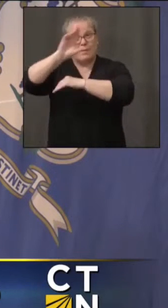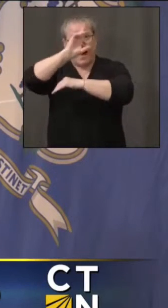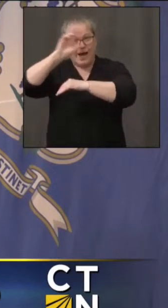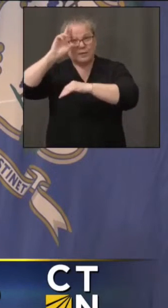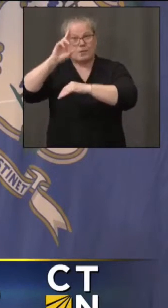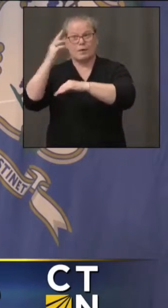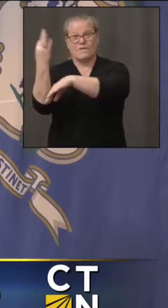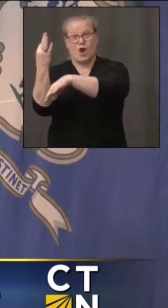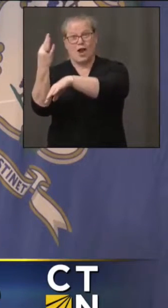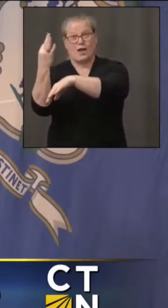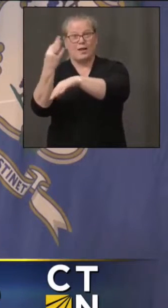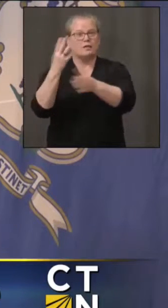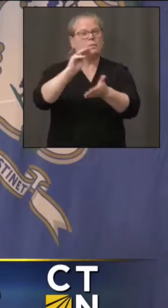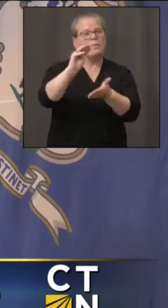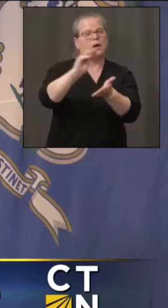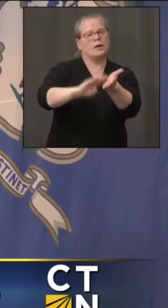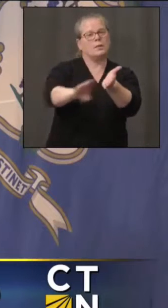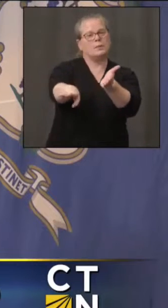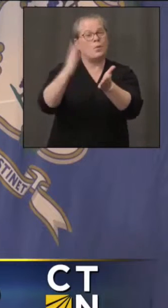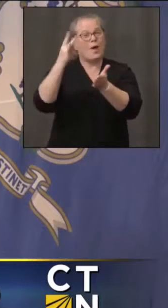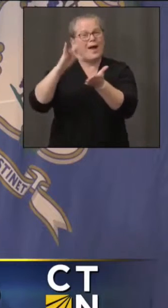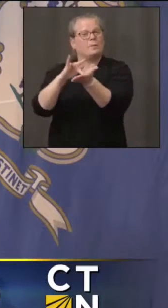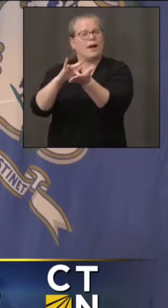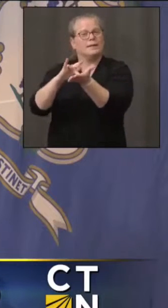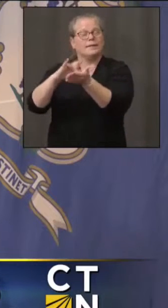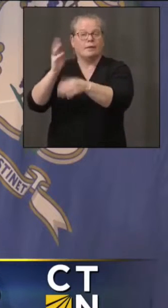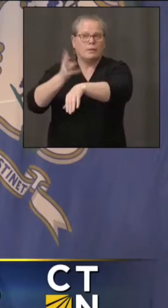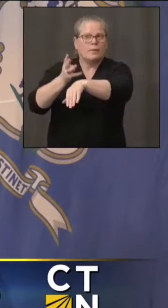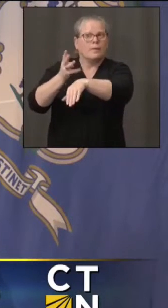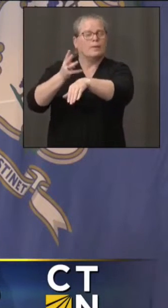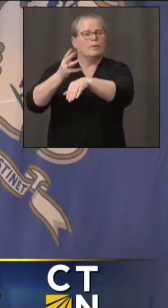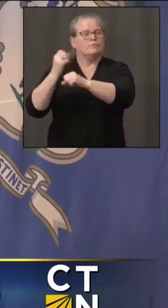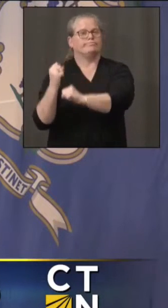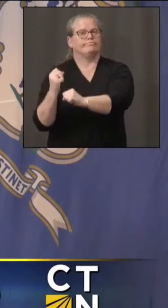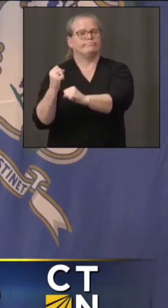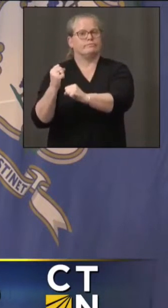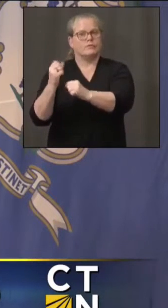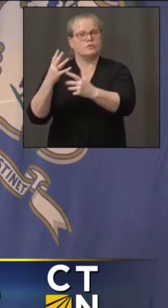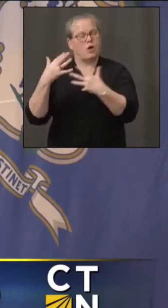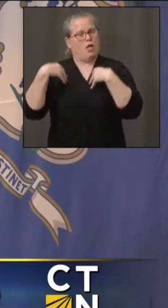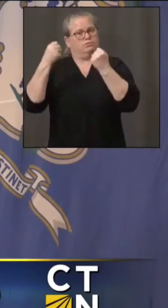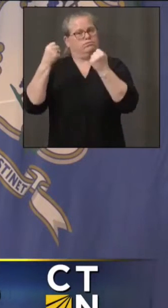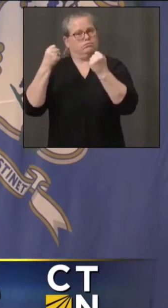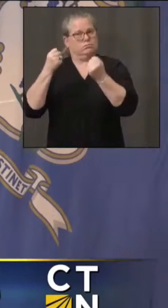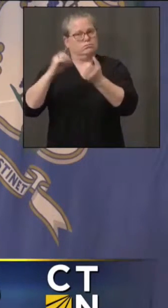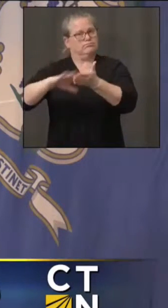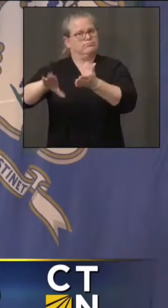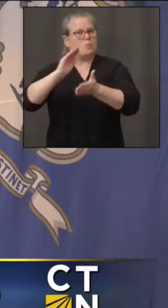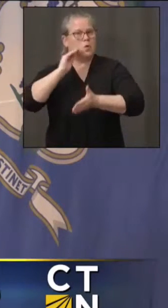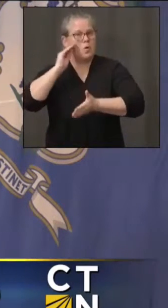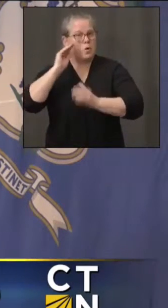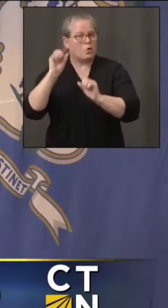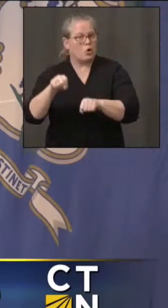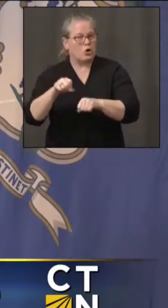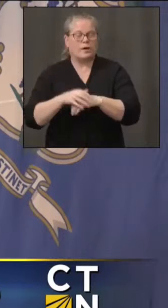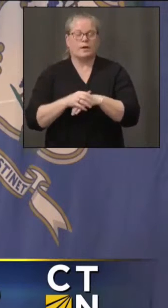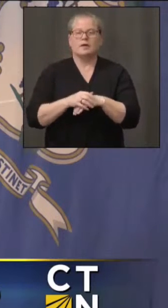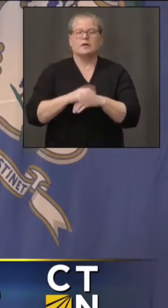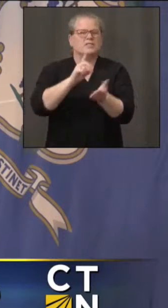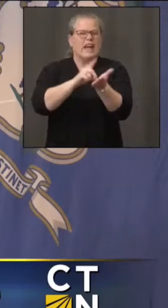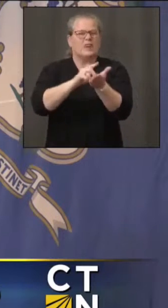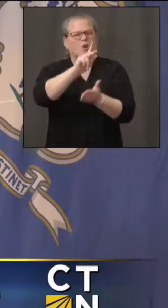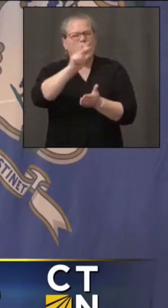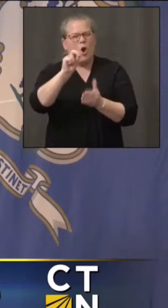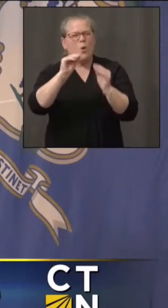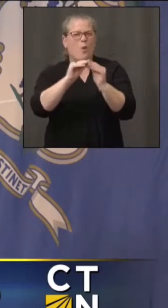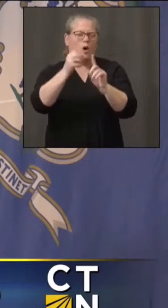at 150,000, ready to ramp that up as needed. This is testing not just symptomatics, but asymptomatics, so we'll be able